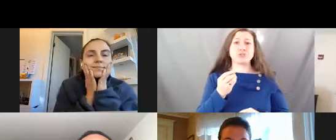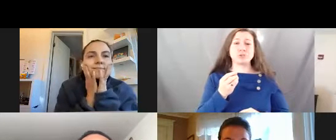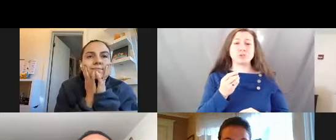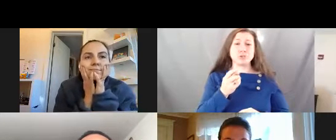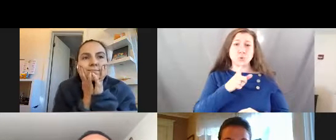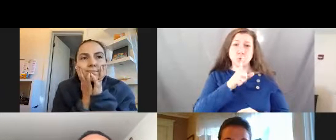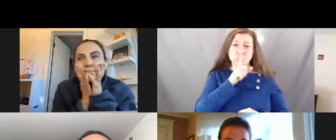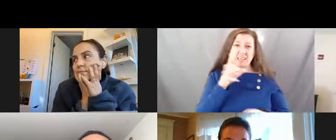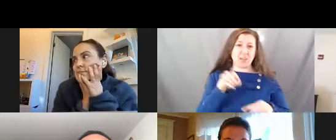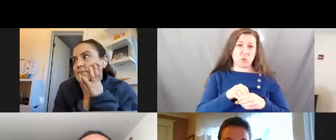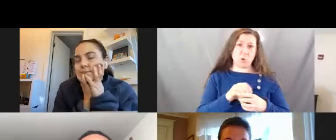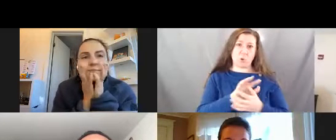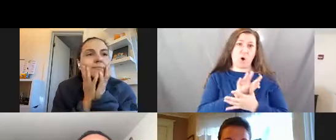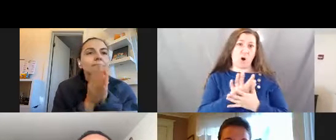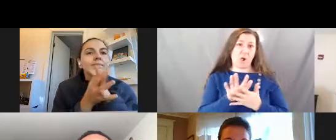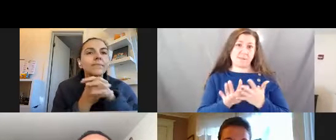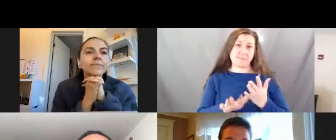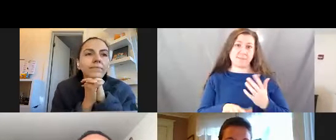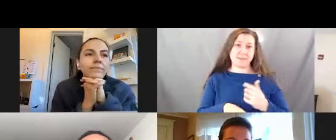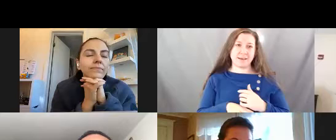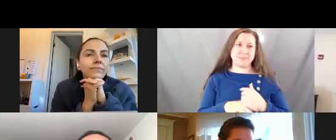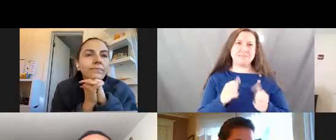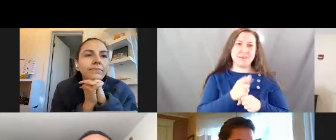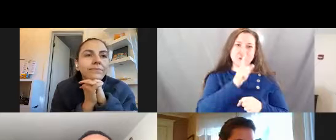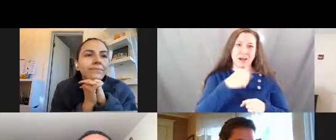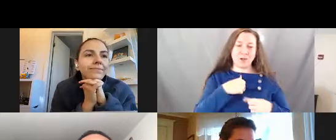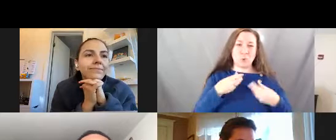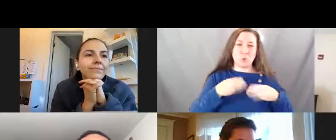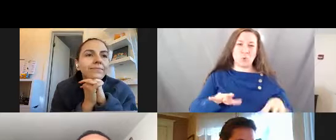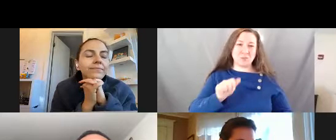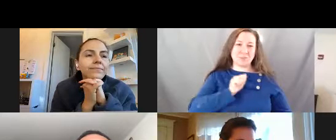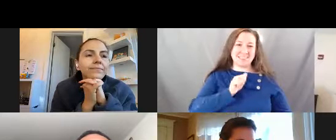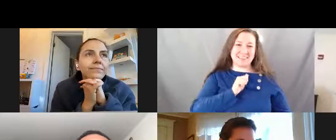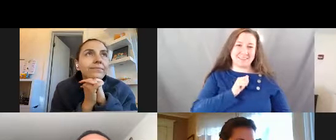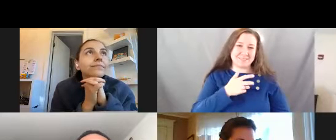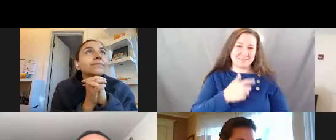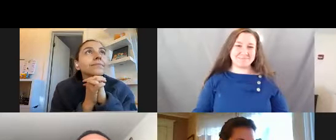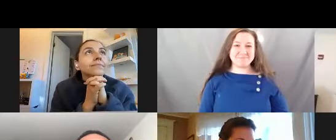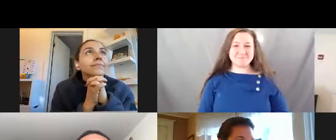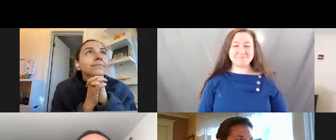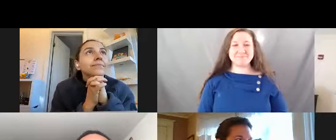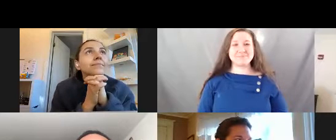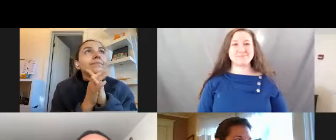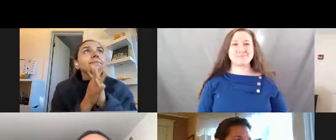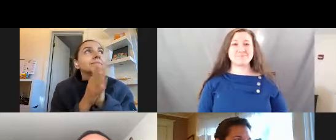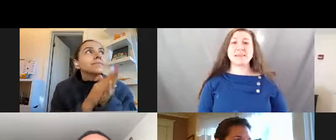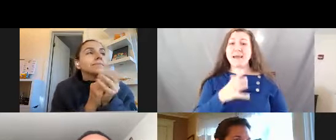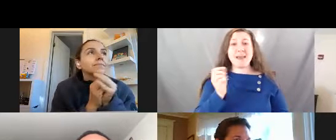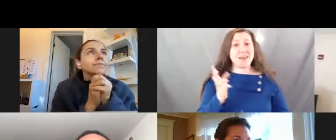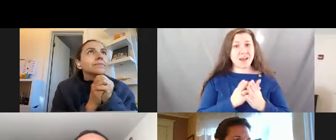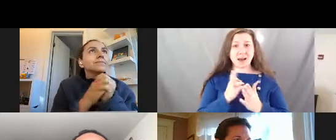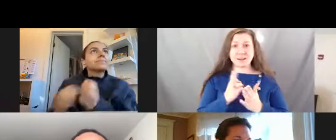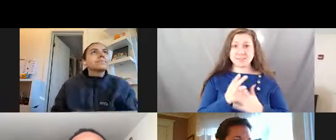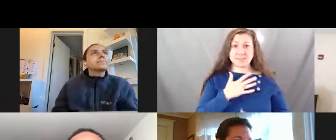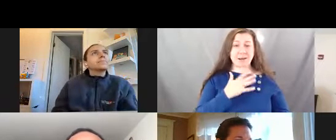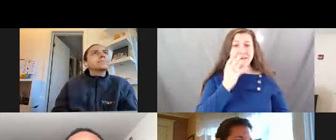all of it. That's how I try to not get lost in the crowd. um, yeah, and honestly, my